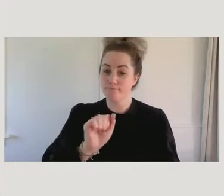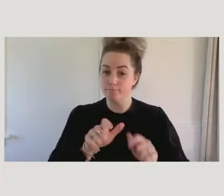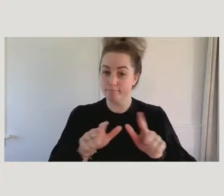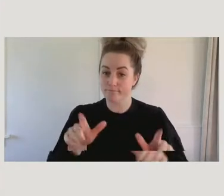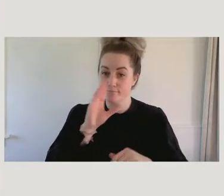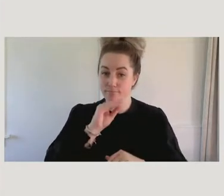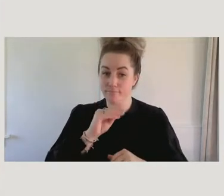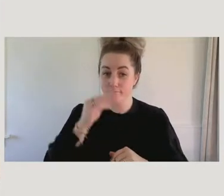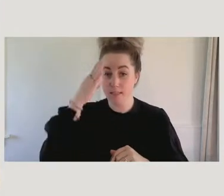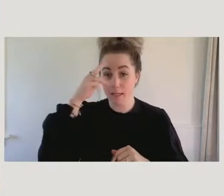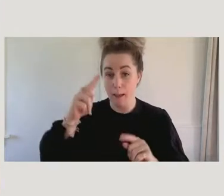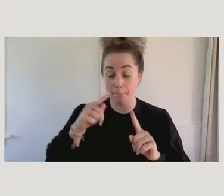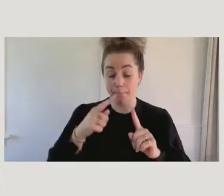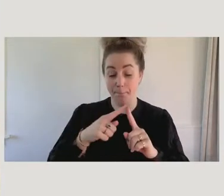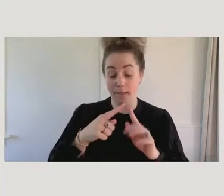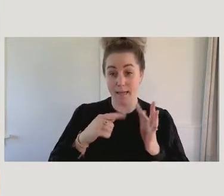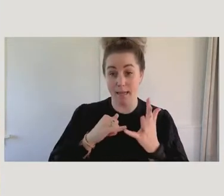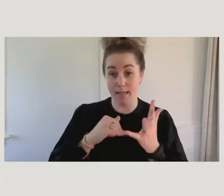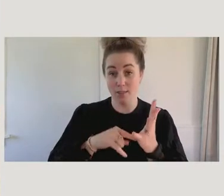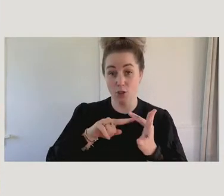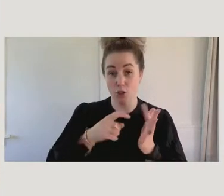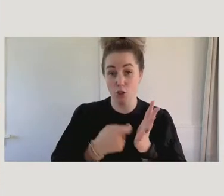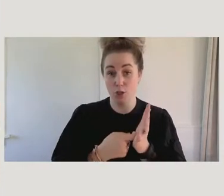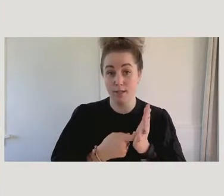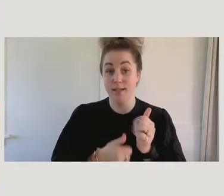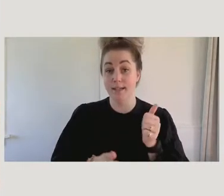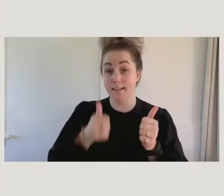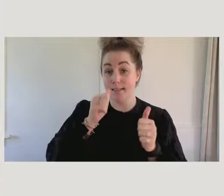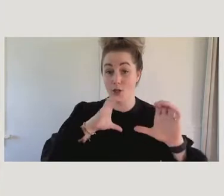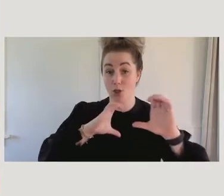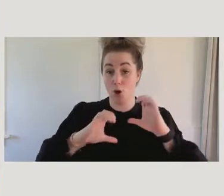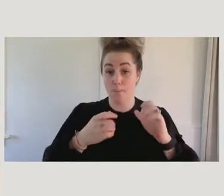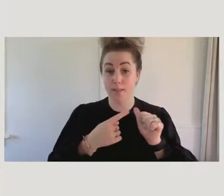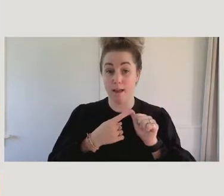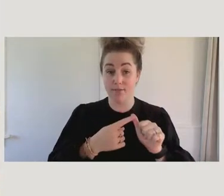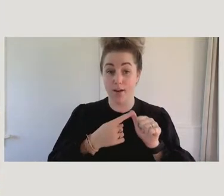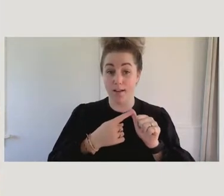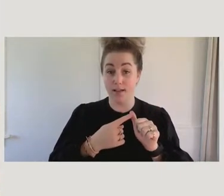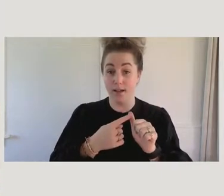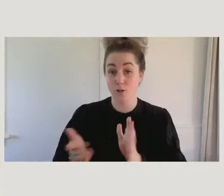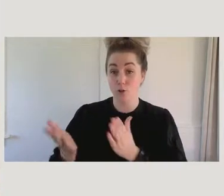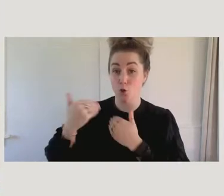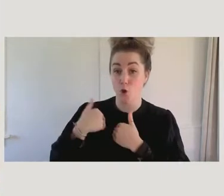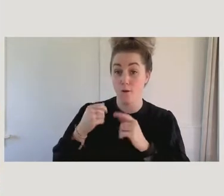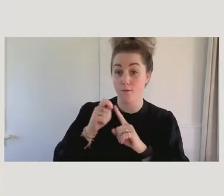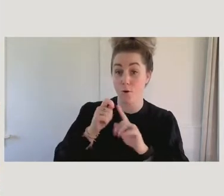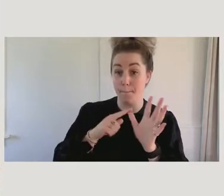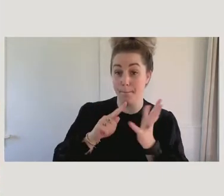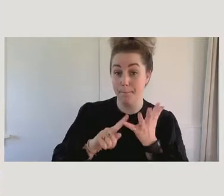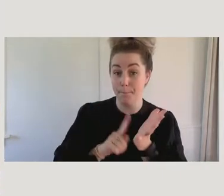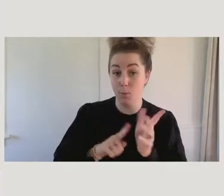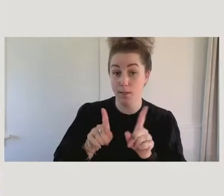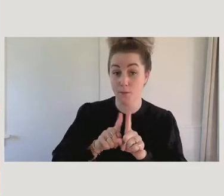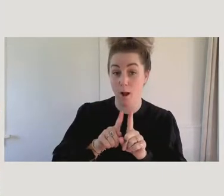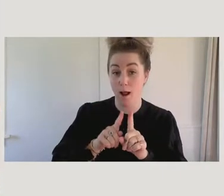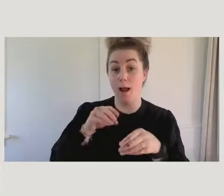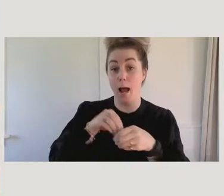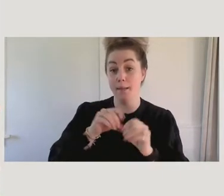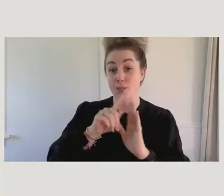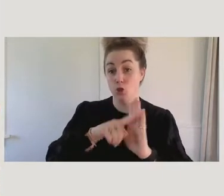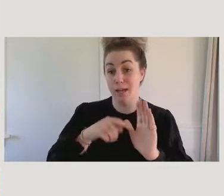my name is Esther and I'm the senior comms advisor Pacific so took over Paul's position and then Jasmine's